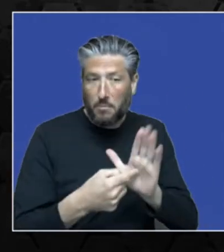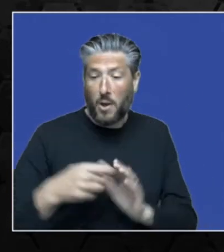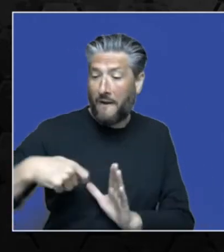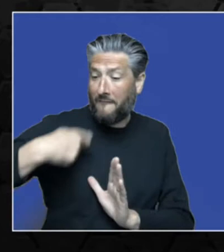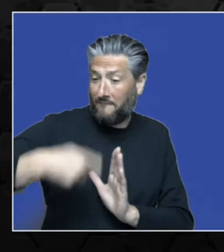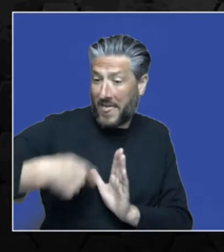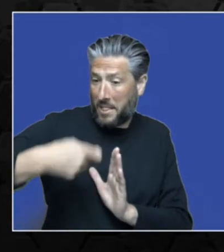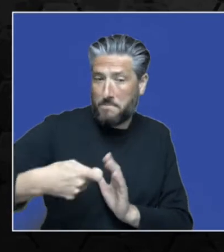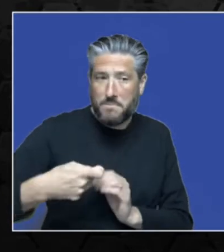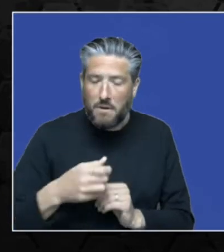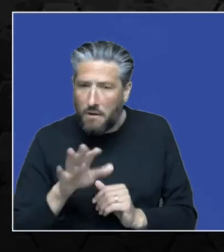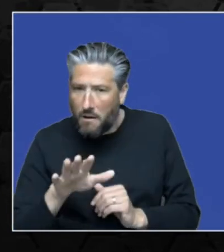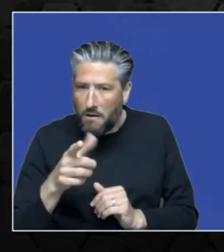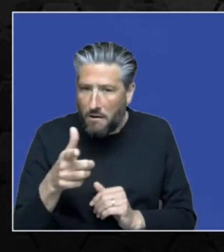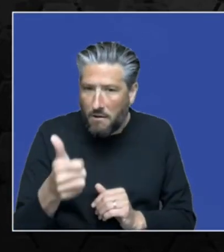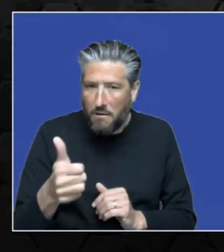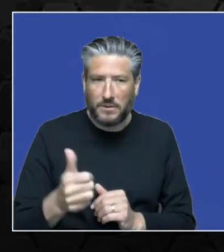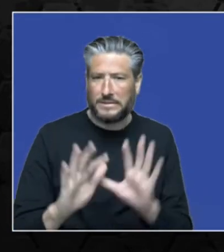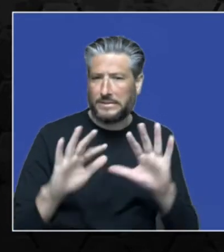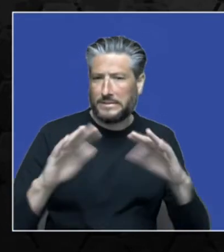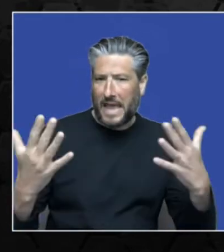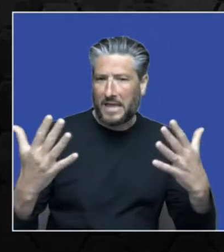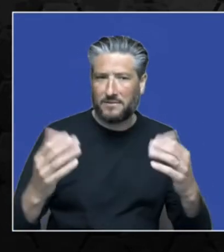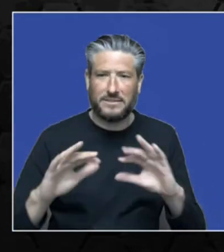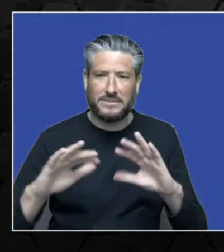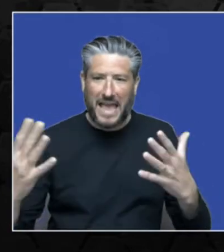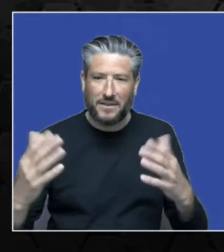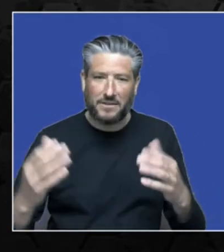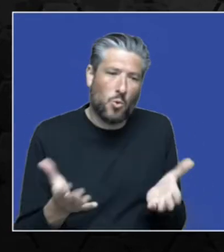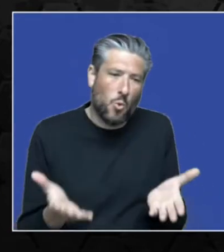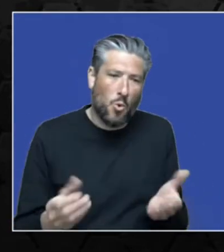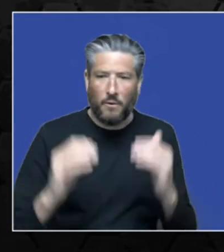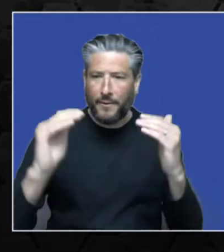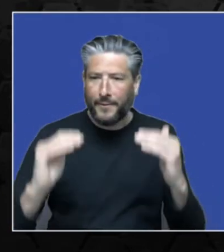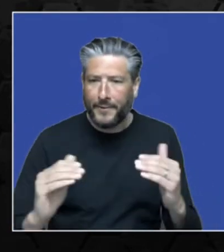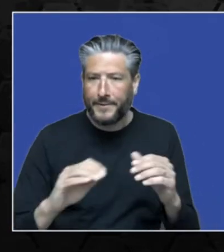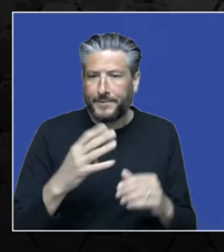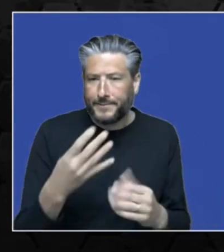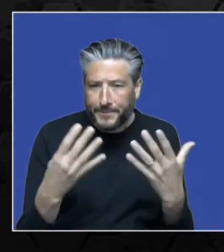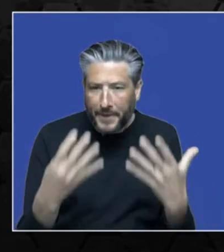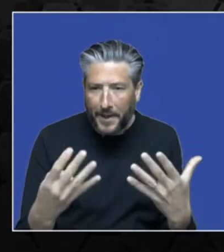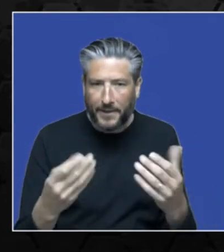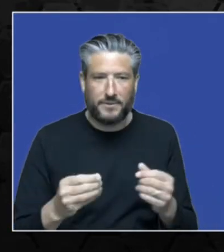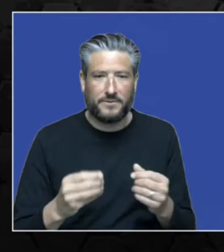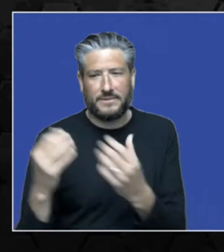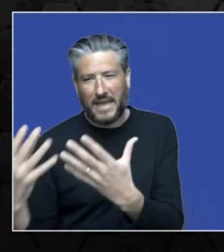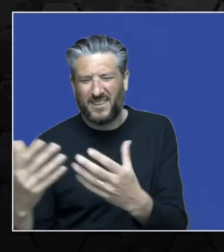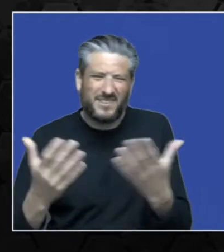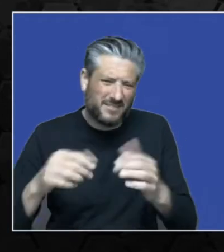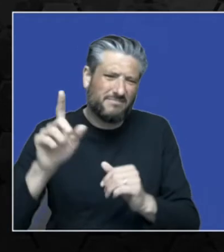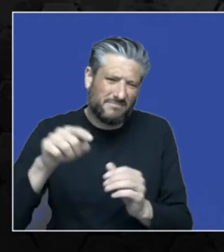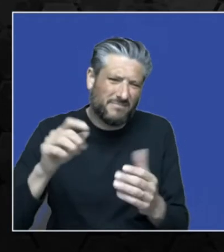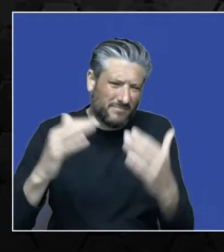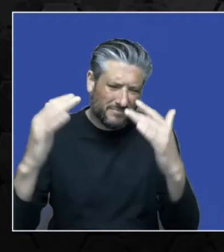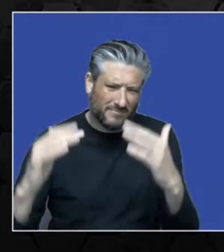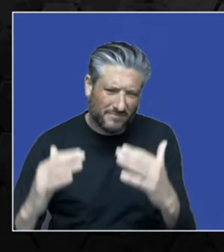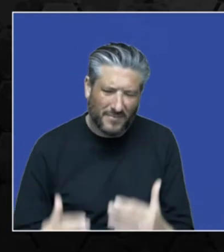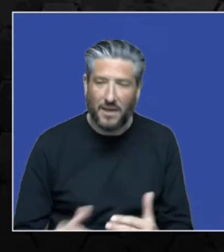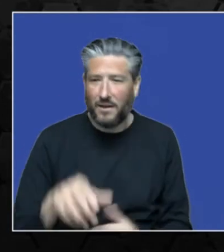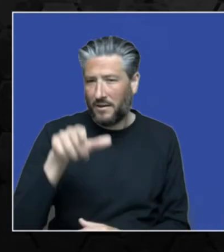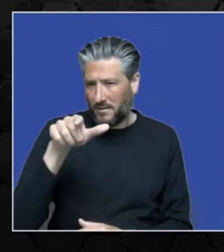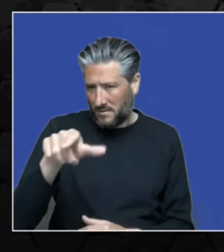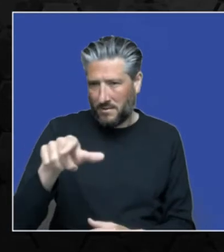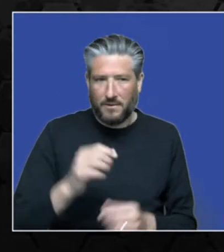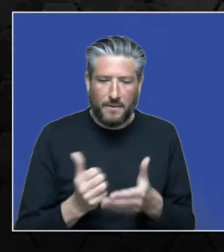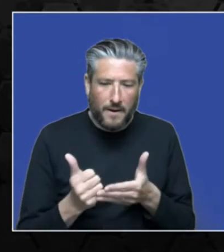Document classification, natural language processing, image classification, music, text, and speech, all these things. Cool. So